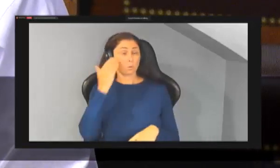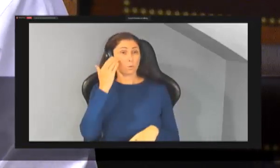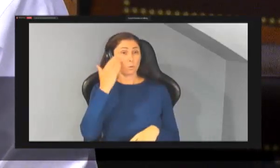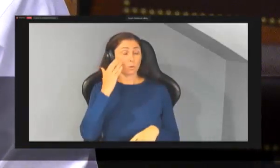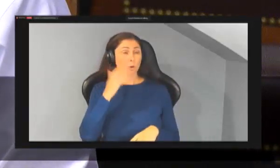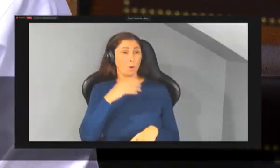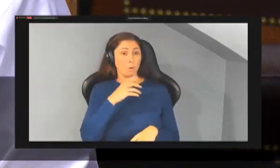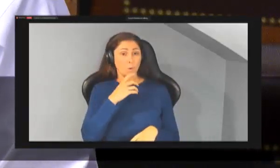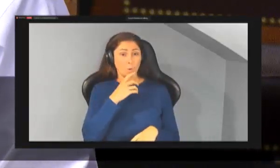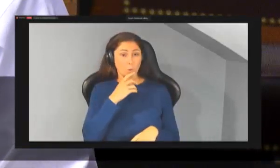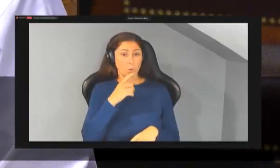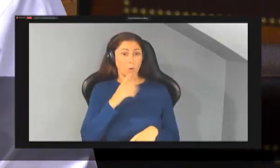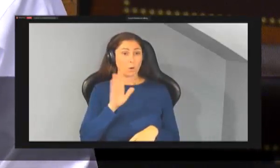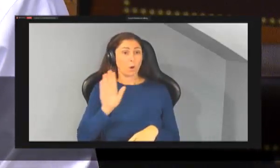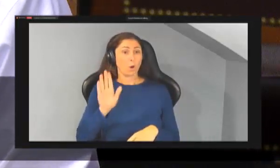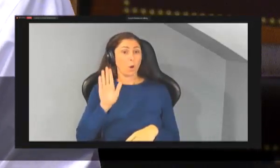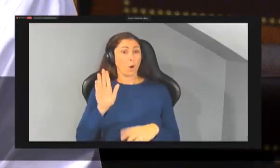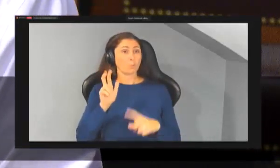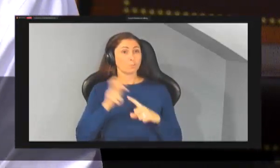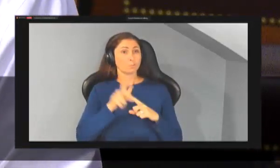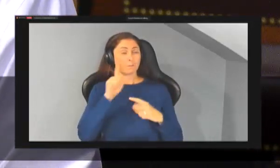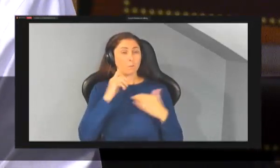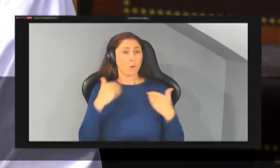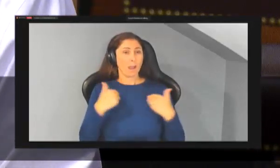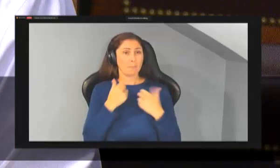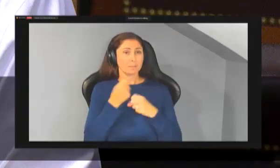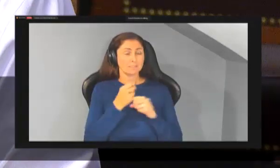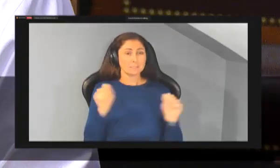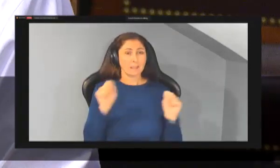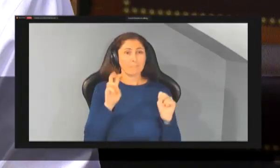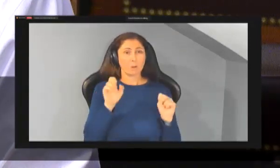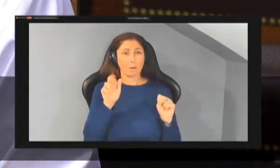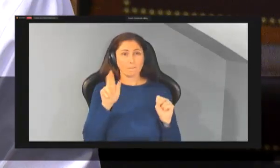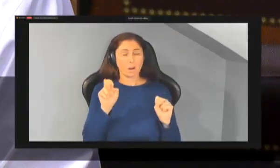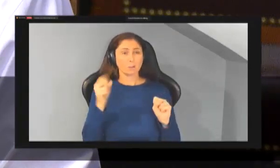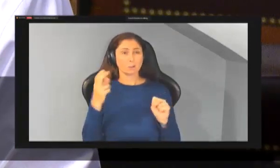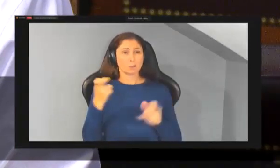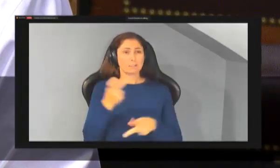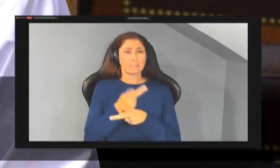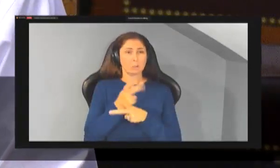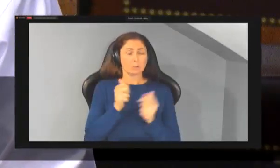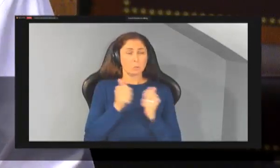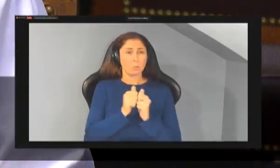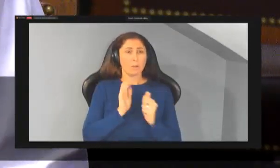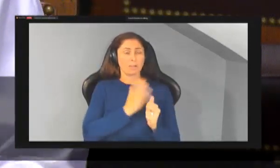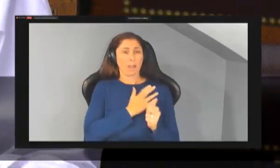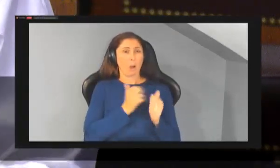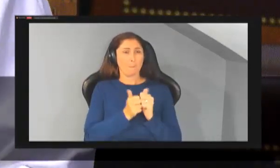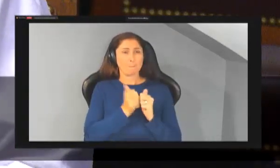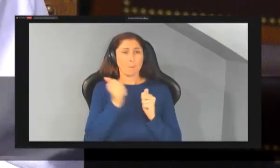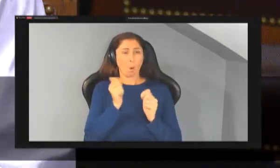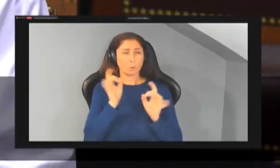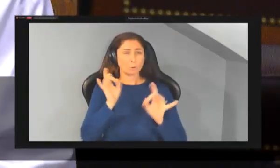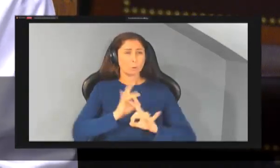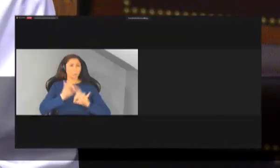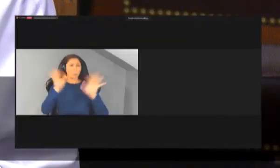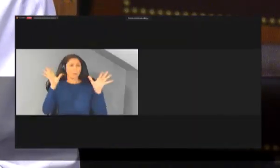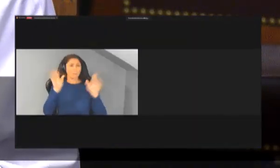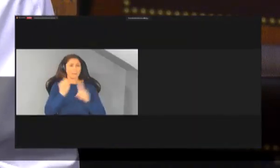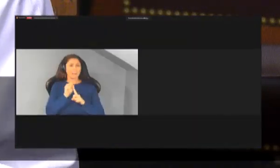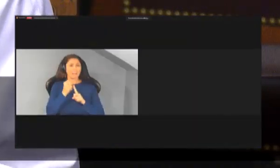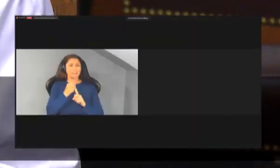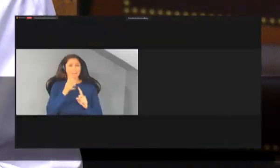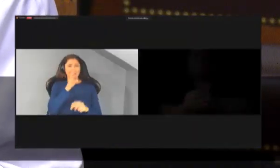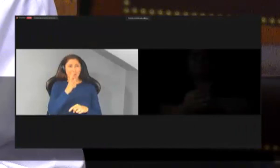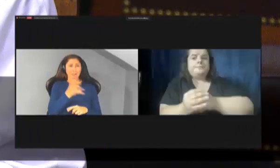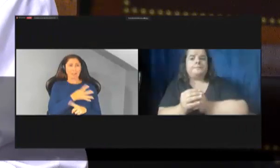for animal safety and welfare, and she deals with our most horrific cases of neglect and